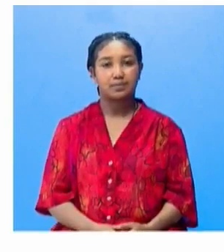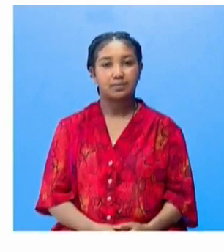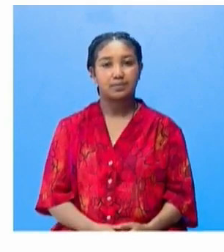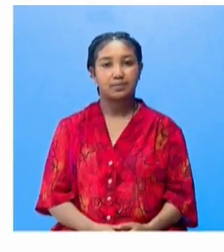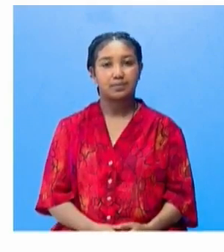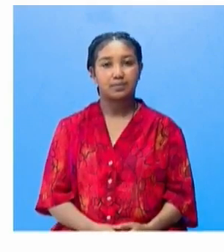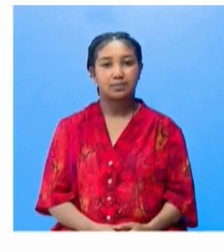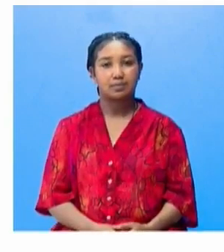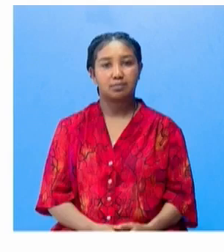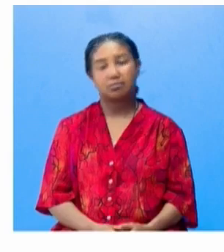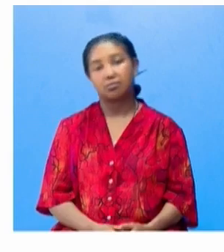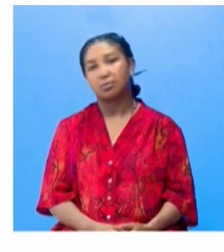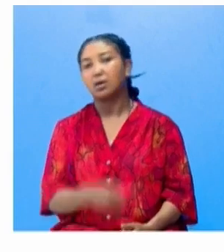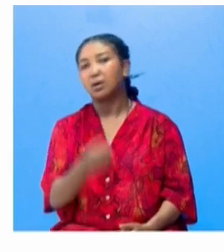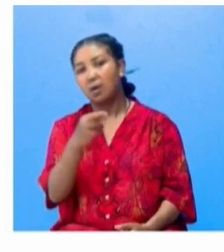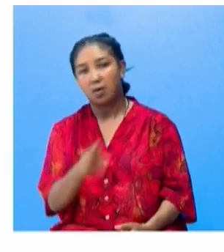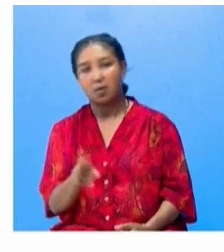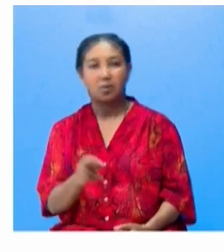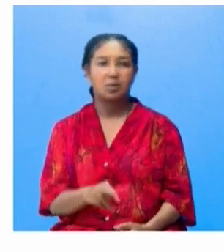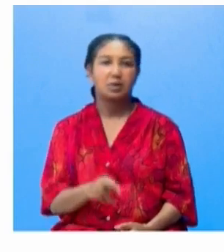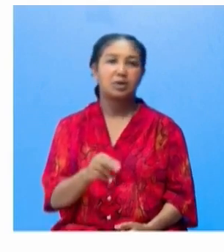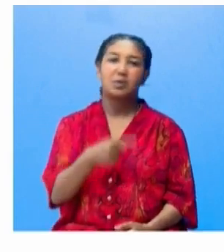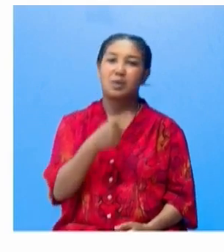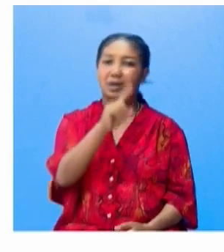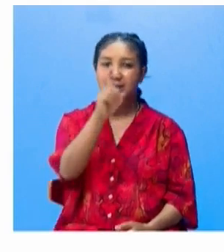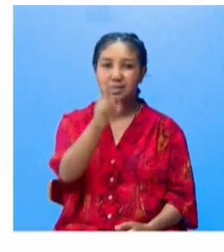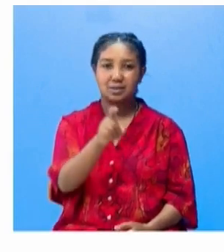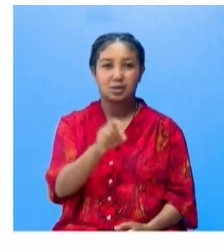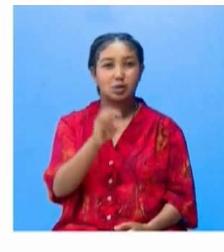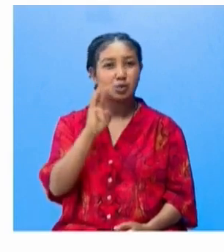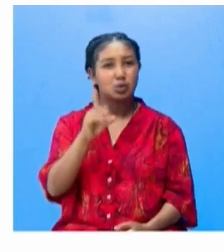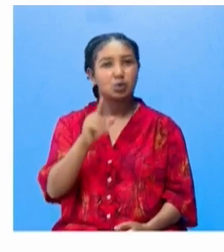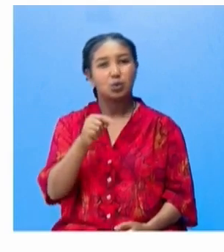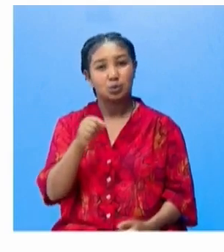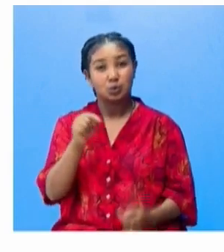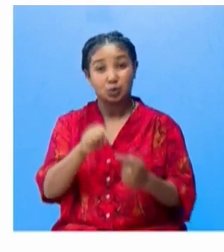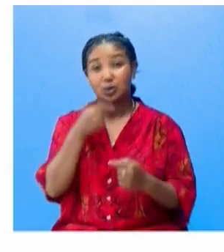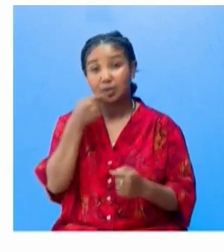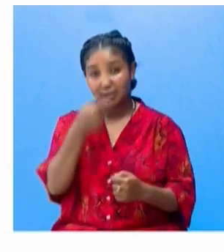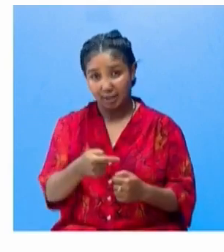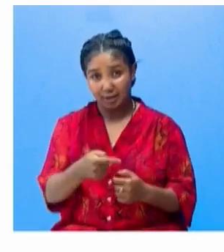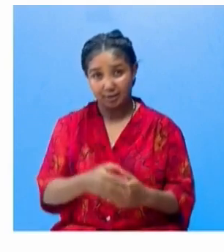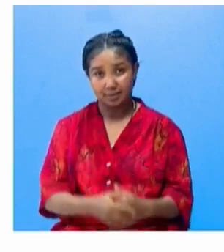this and that? Or you can ask, wouldn't you say?